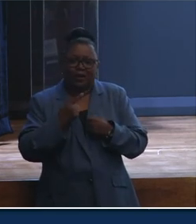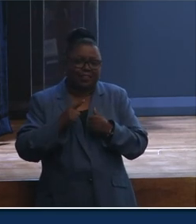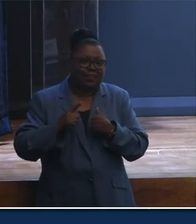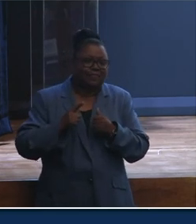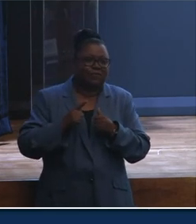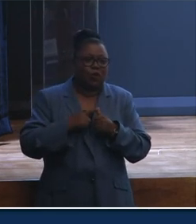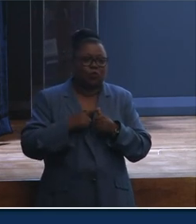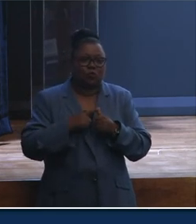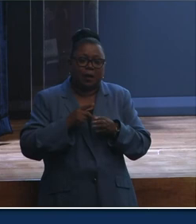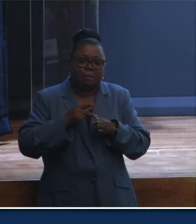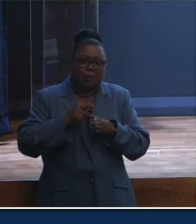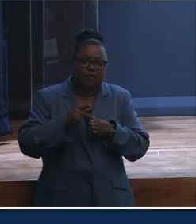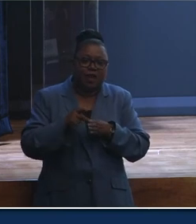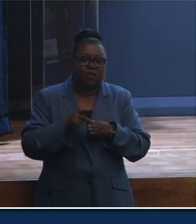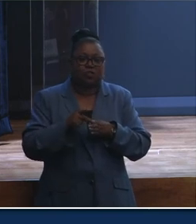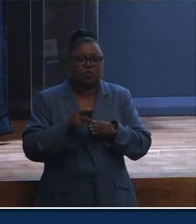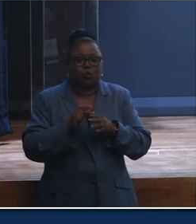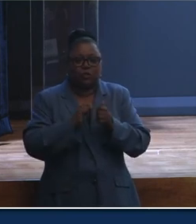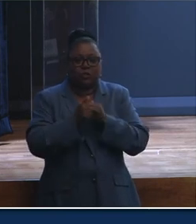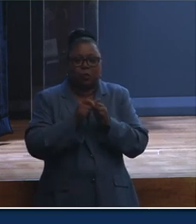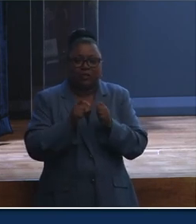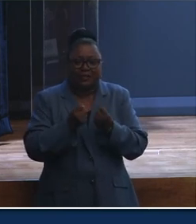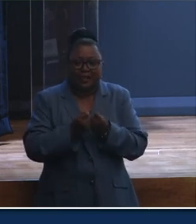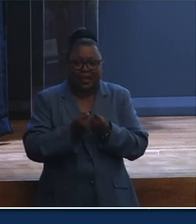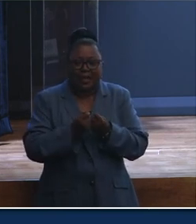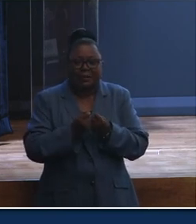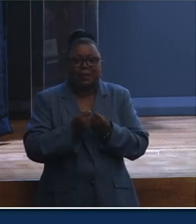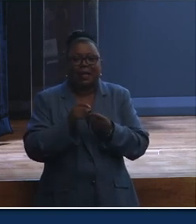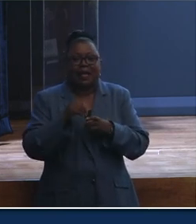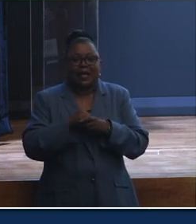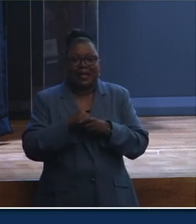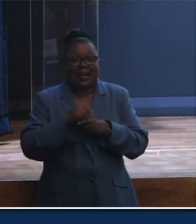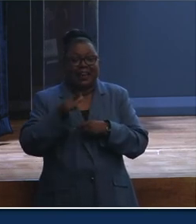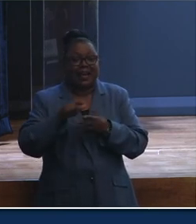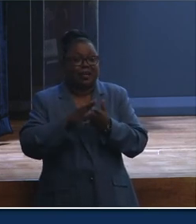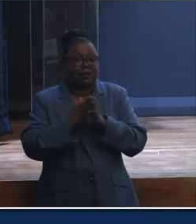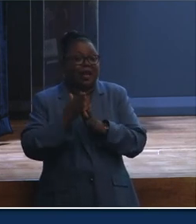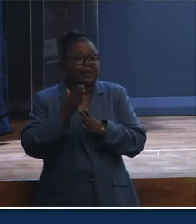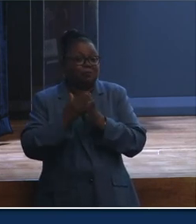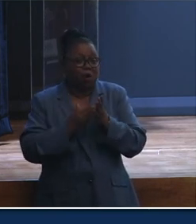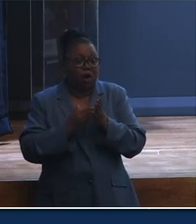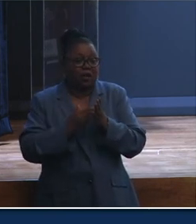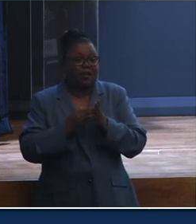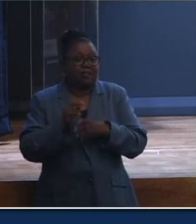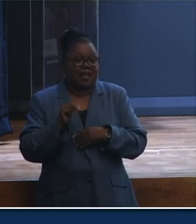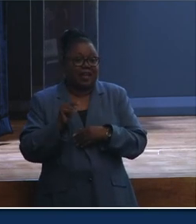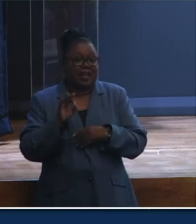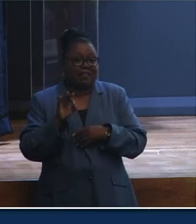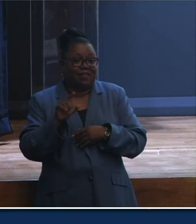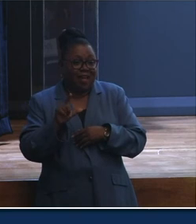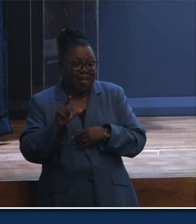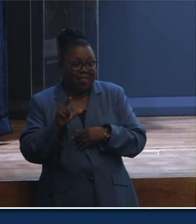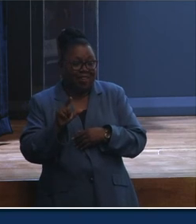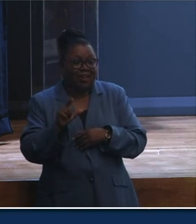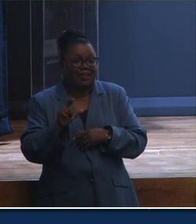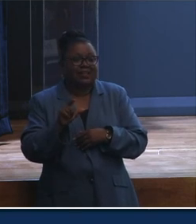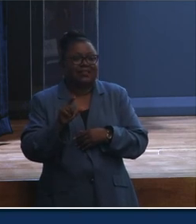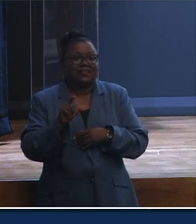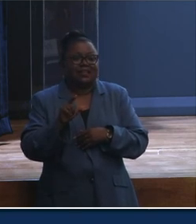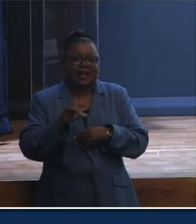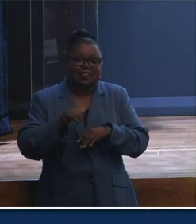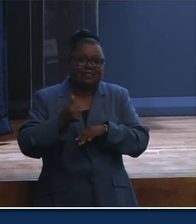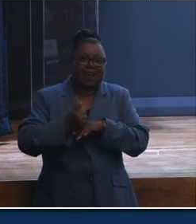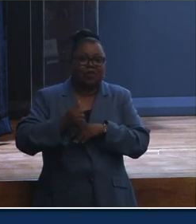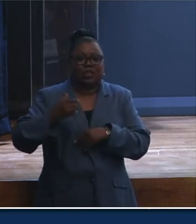first professional sports teams in that later became part of the NFL. A